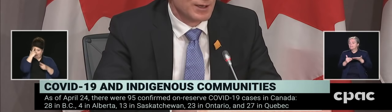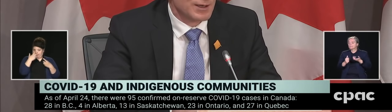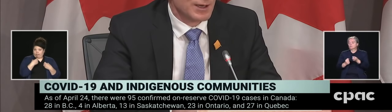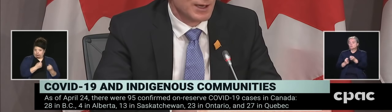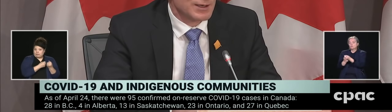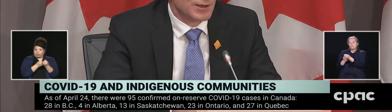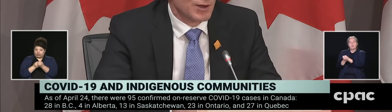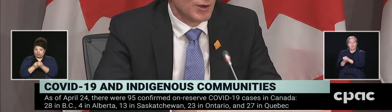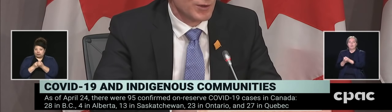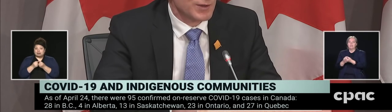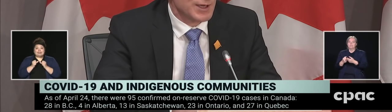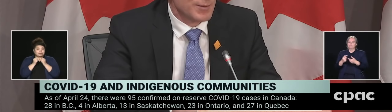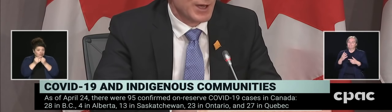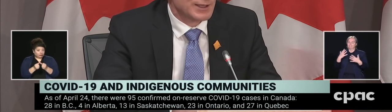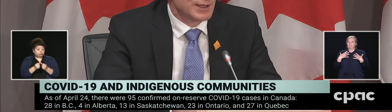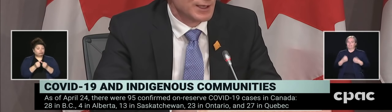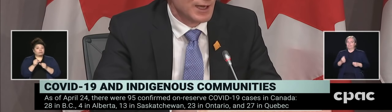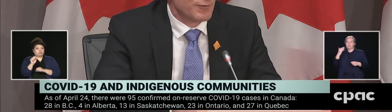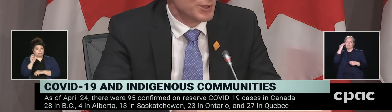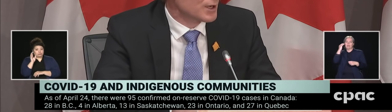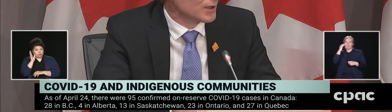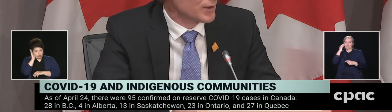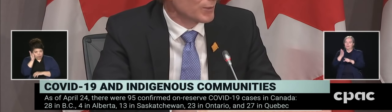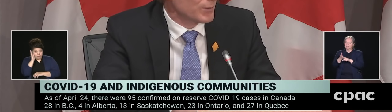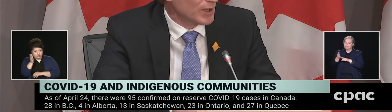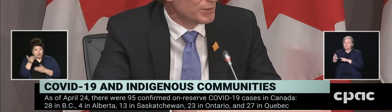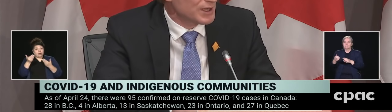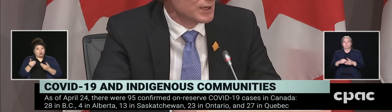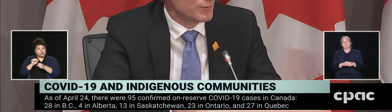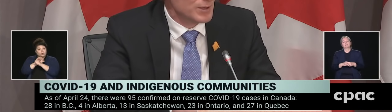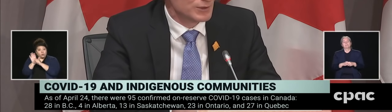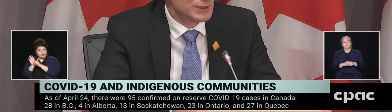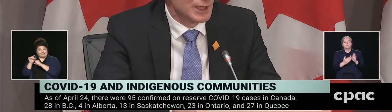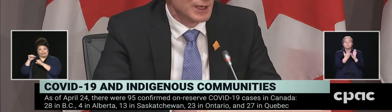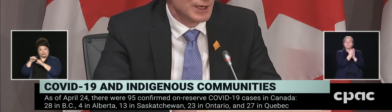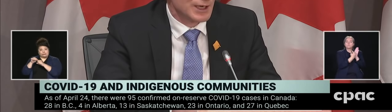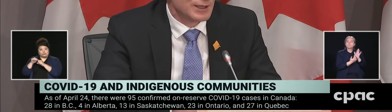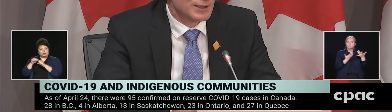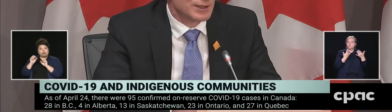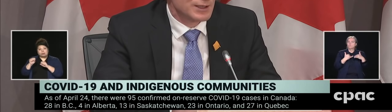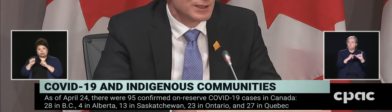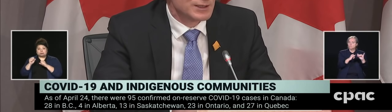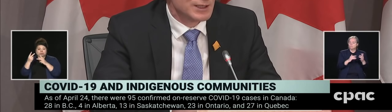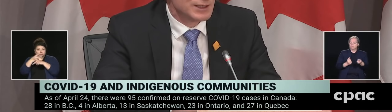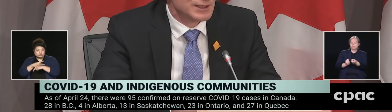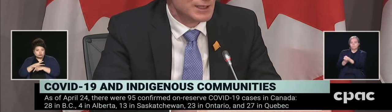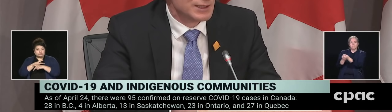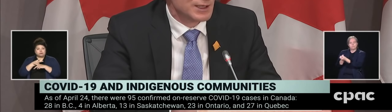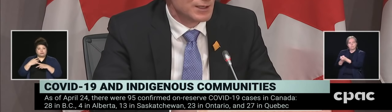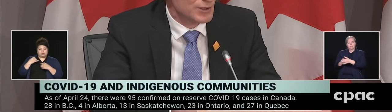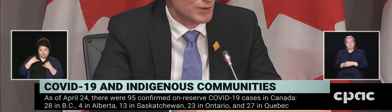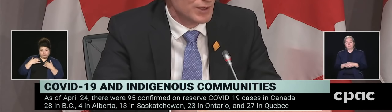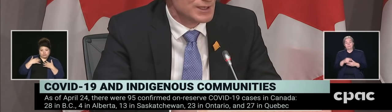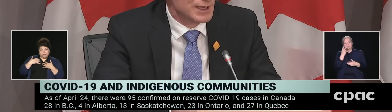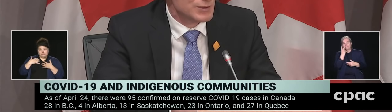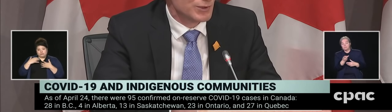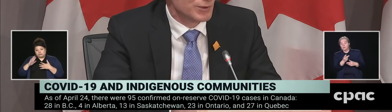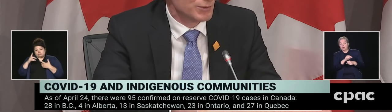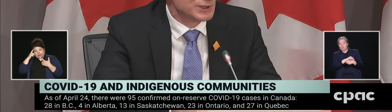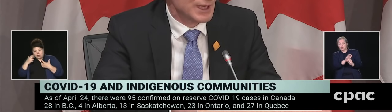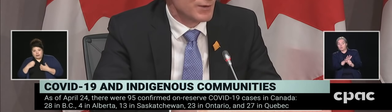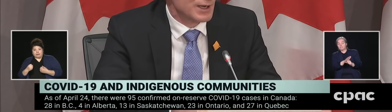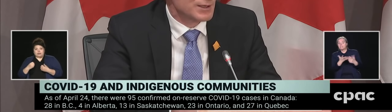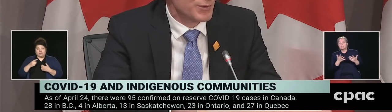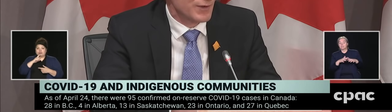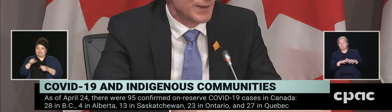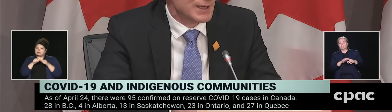epidemic and all the impact that it can have, particularly on the well-being of people's, is assessed and continually reassessed,